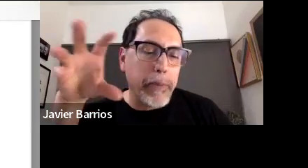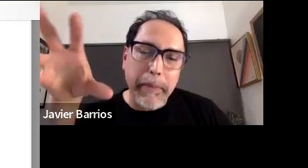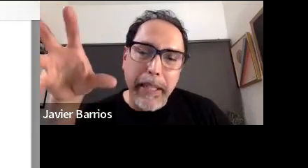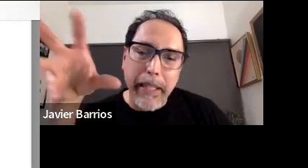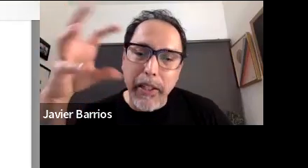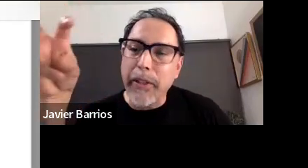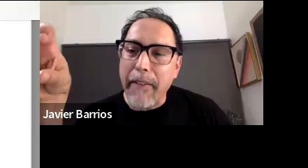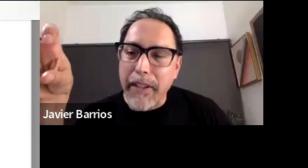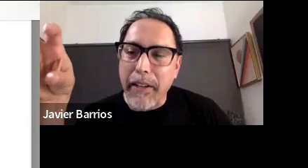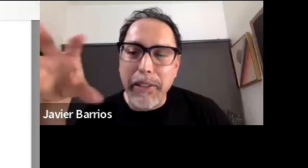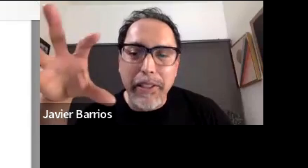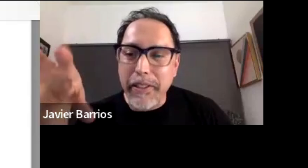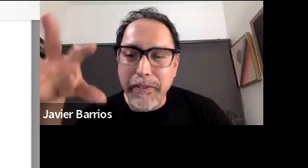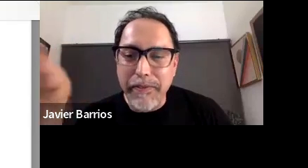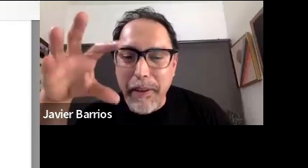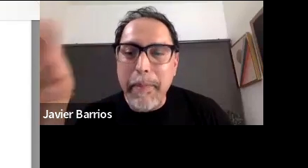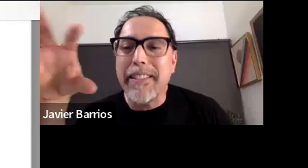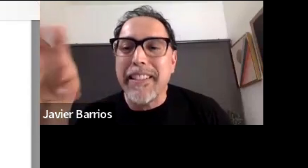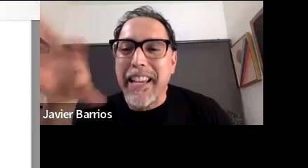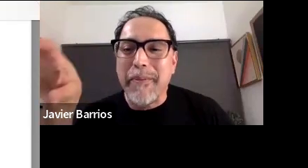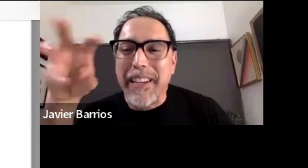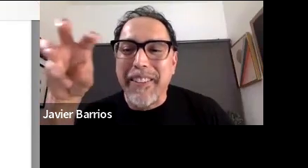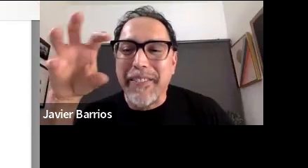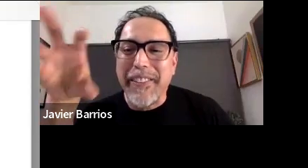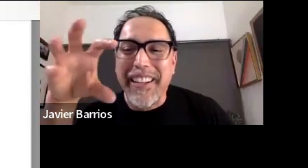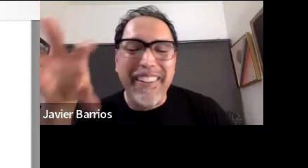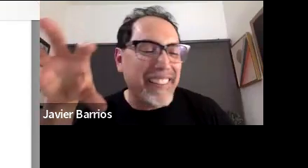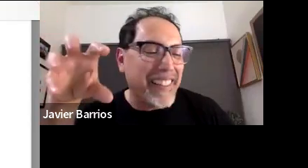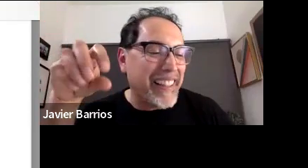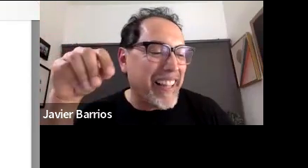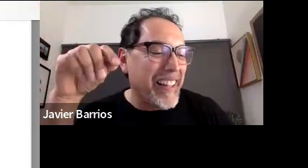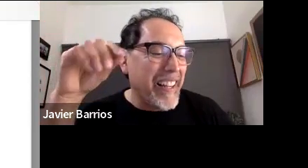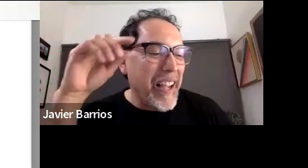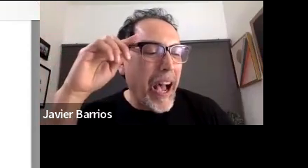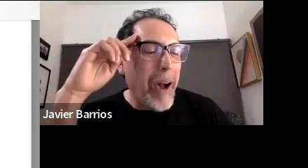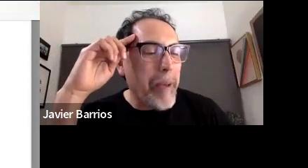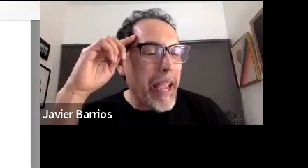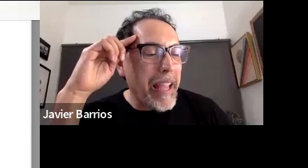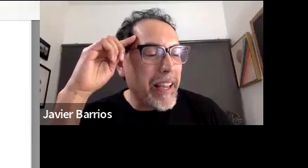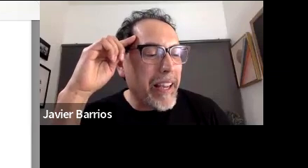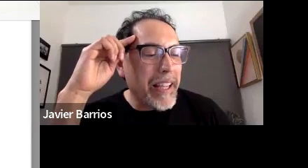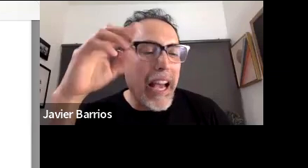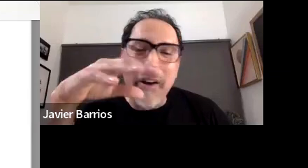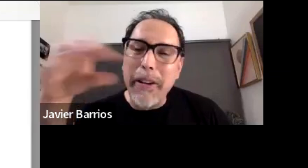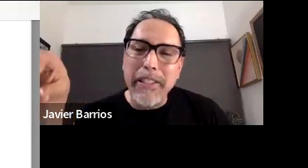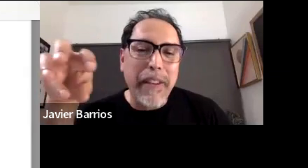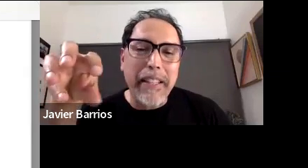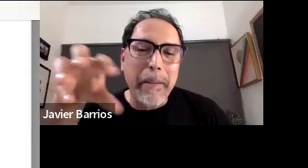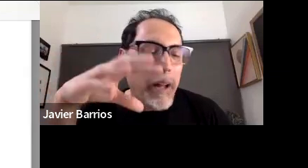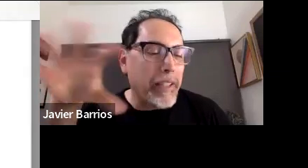all connected, because we meet Hugh Kavanaugh, which is an amazing name, by the way, for a character like that. And